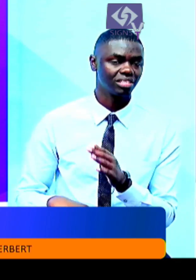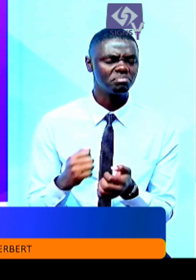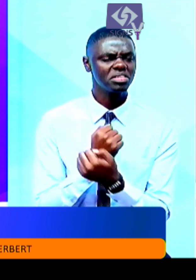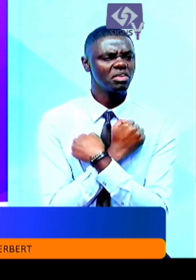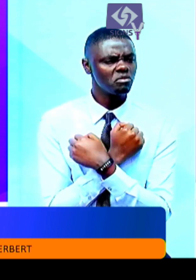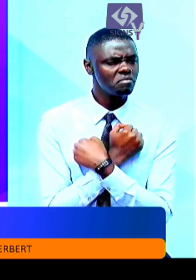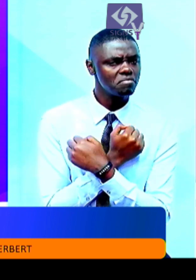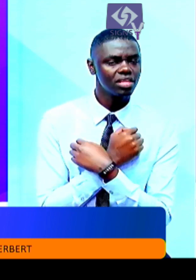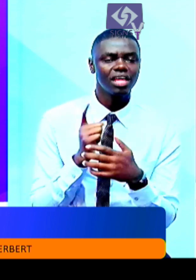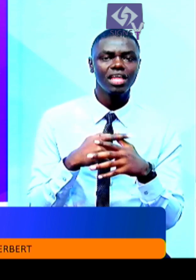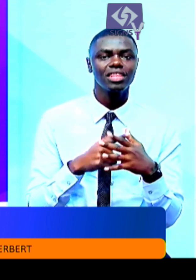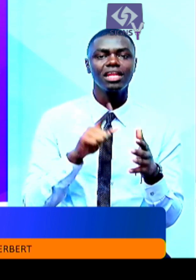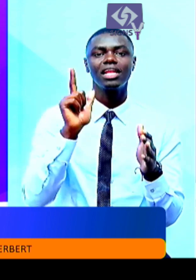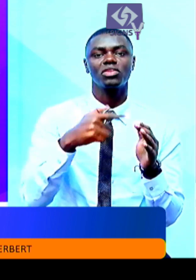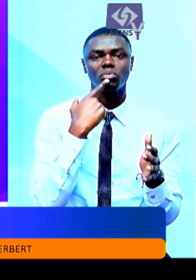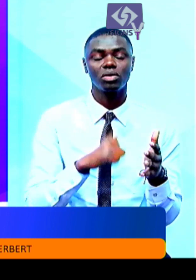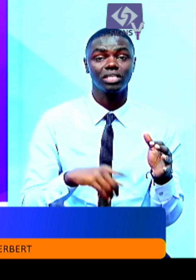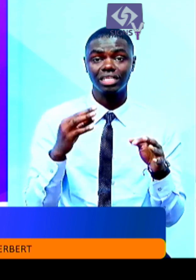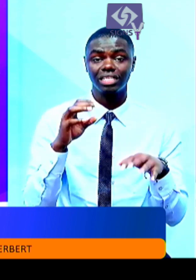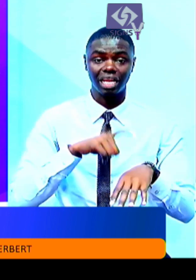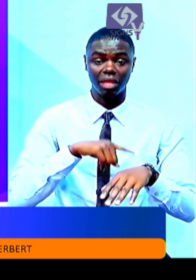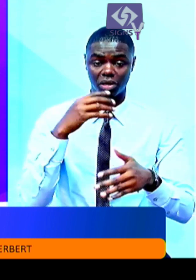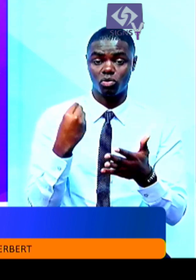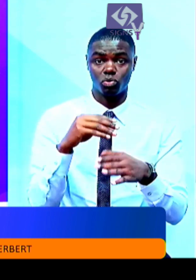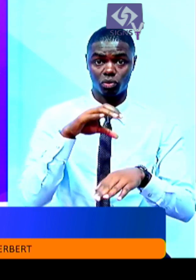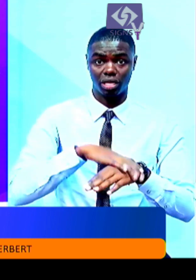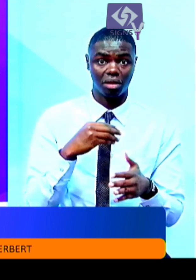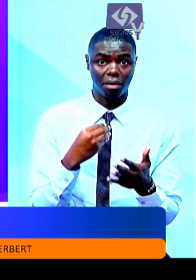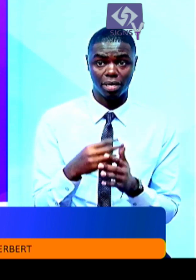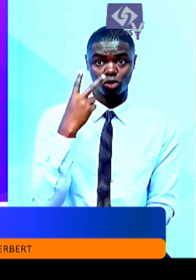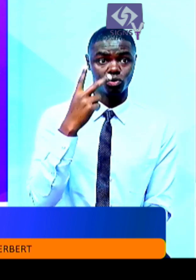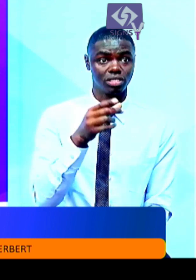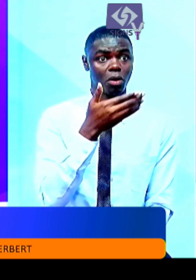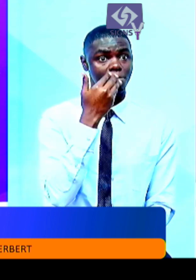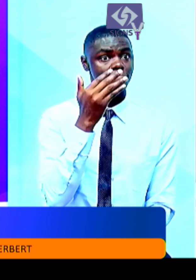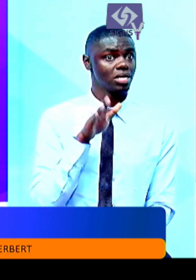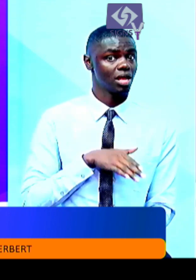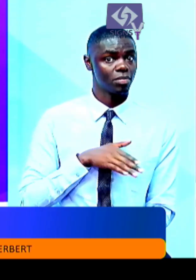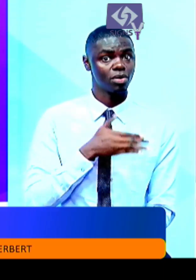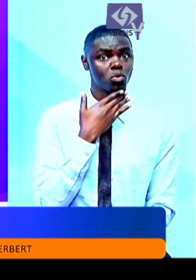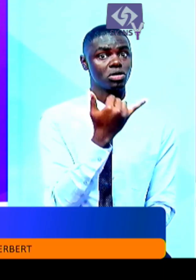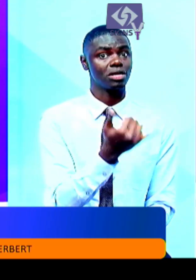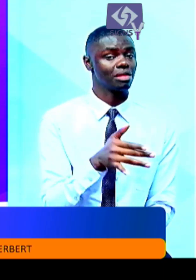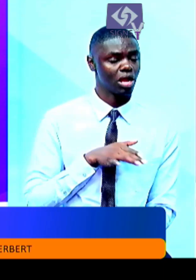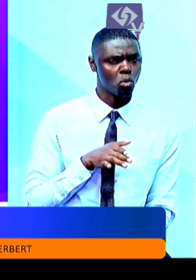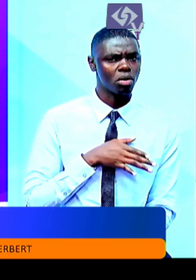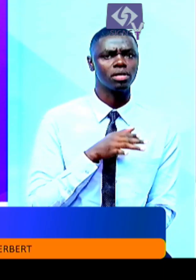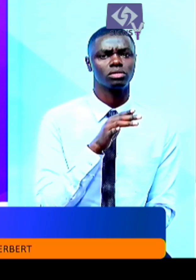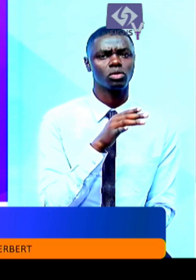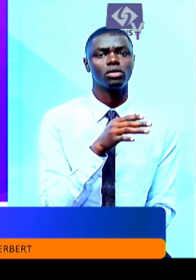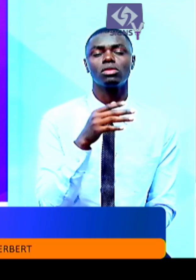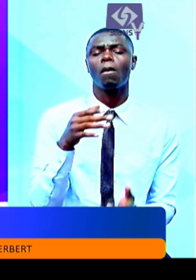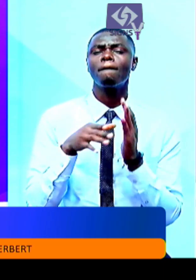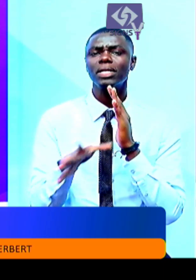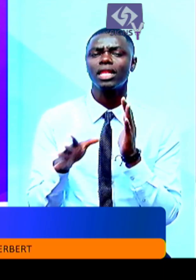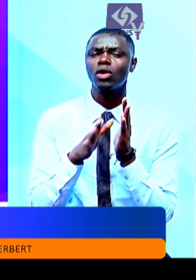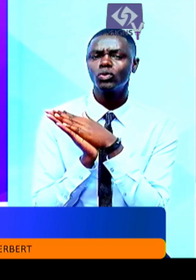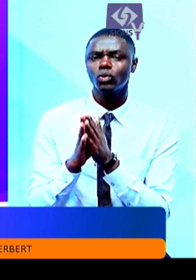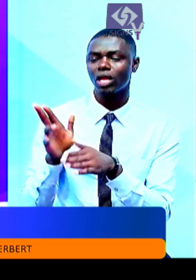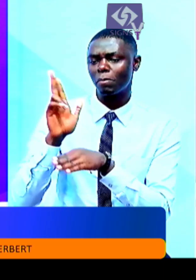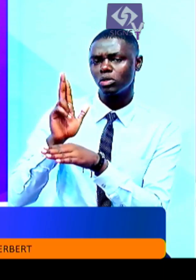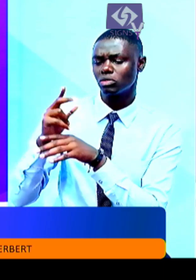then start telling us that now for you, when you get money, start seeing better women, you think that now you want younger, all those kind of things has been there. So betrayal narrative has been used